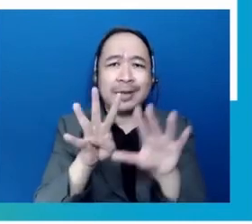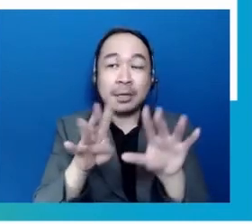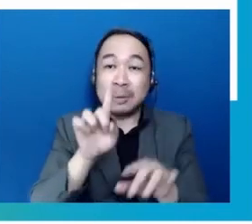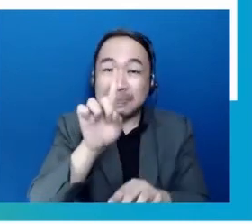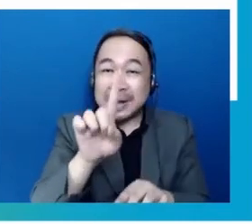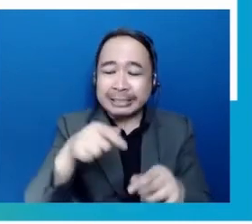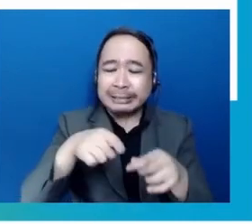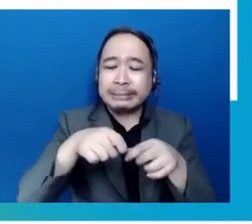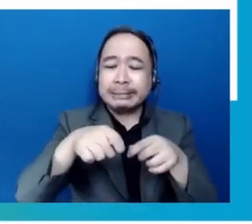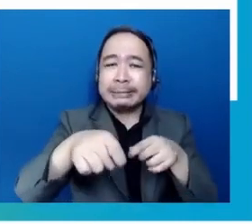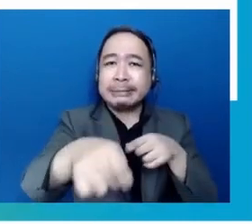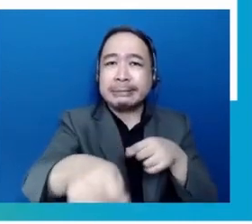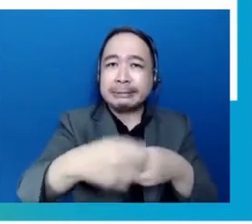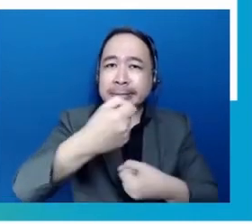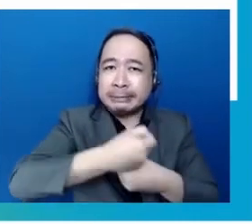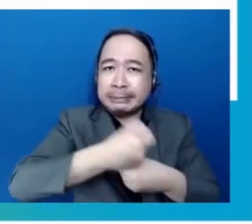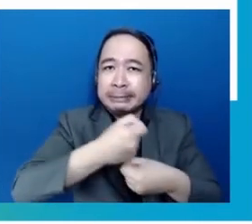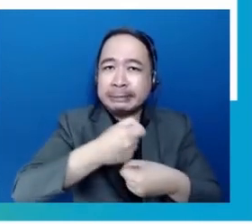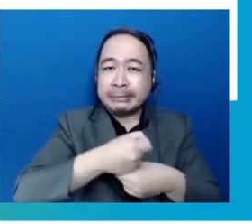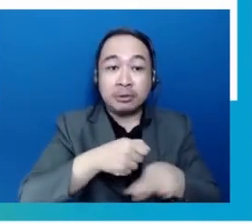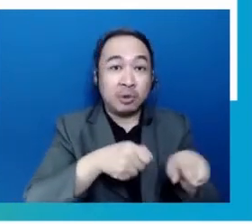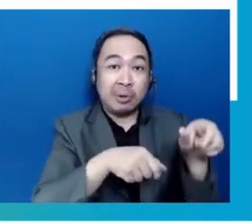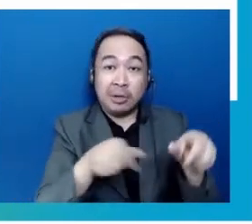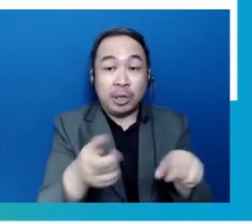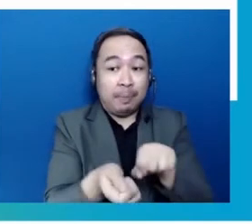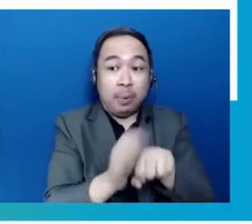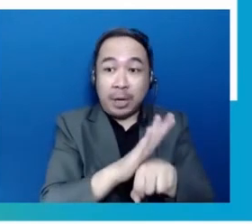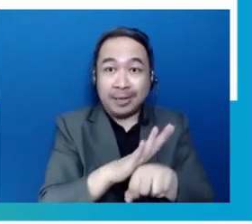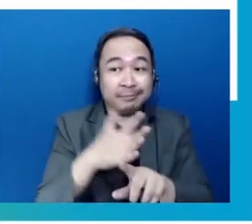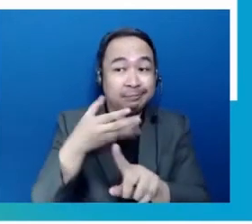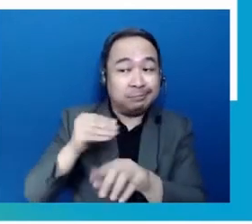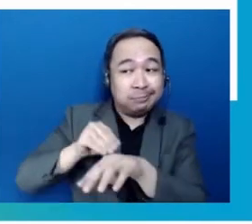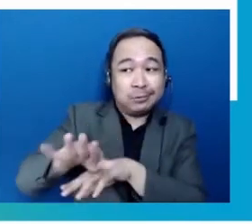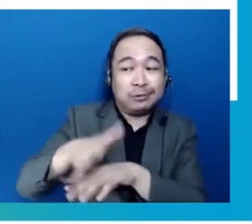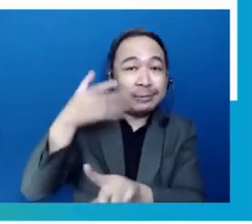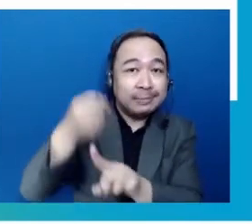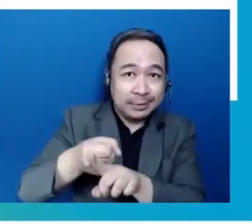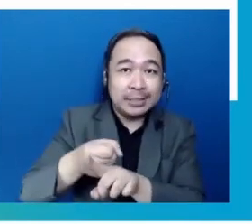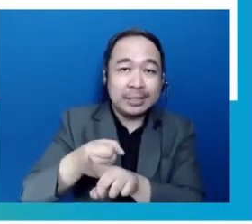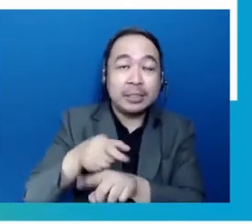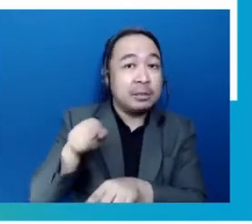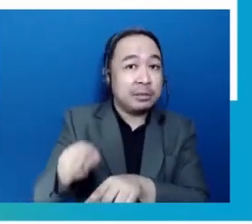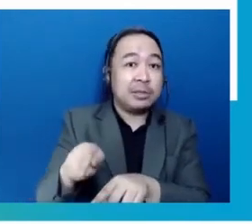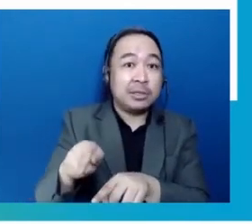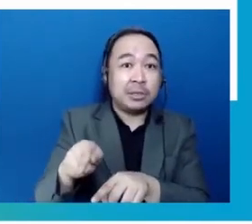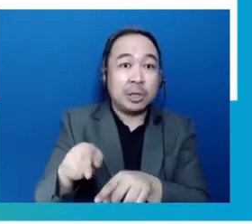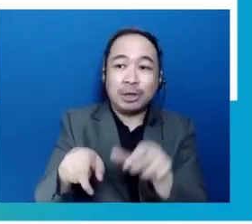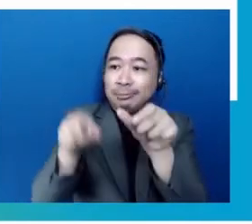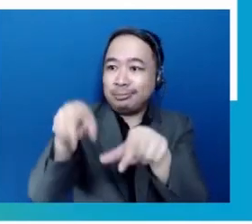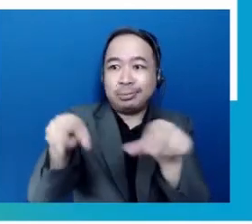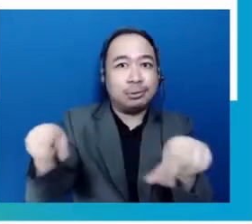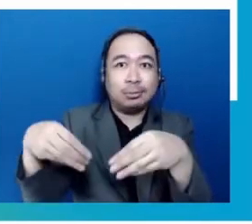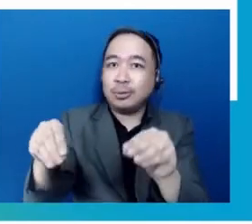project has been delayed. So the pandemic hit and all of a sudden these shopkeepers could not put their